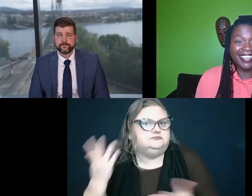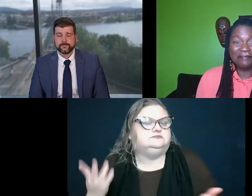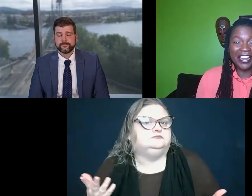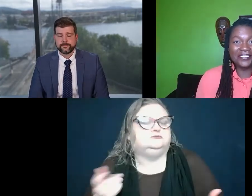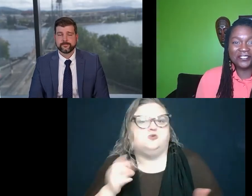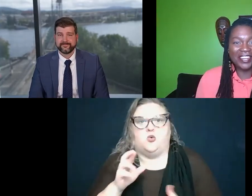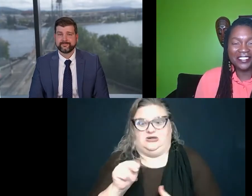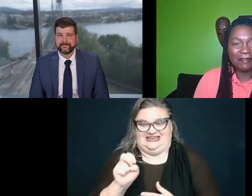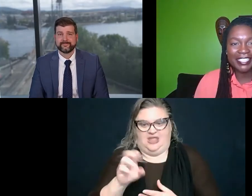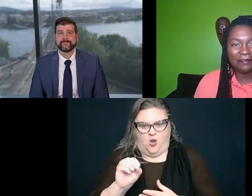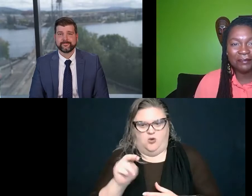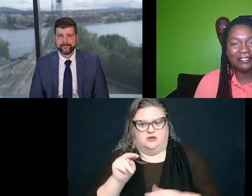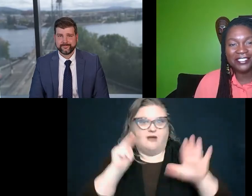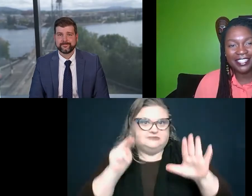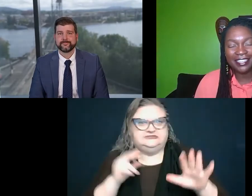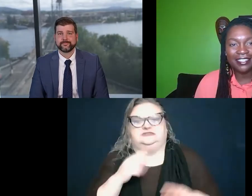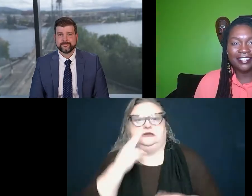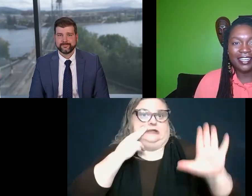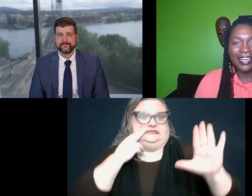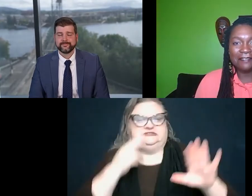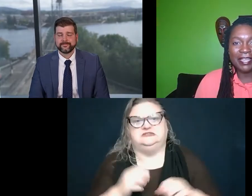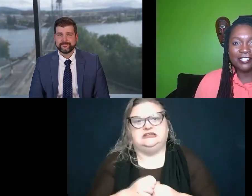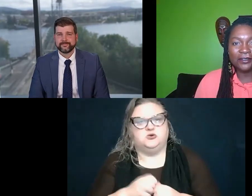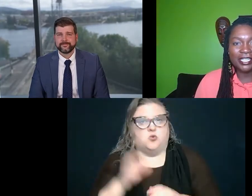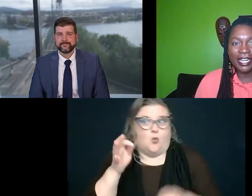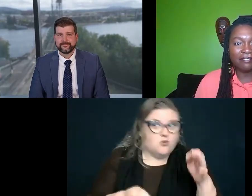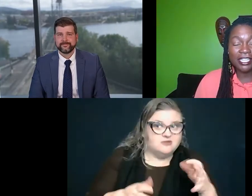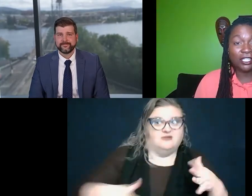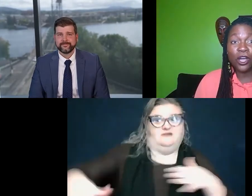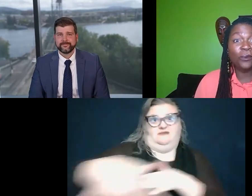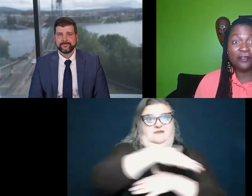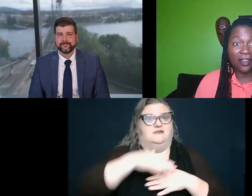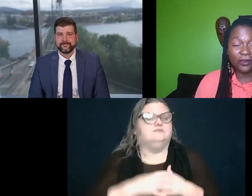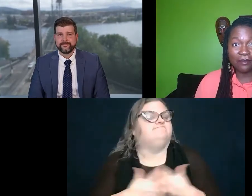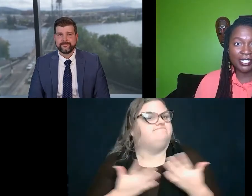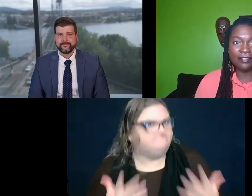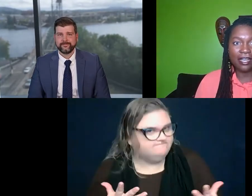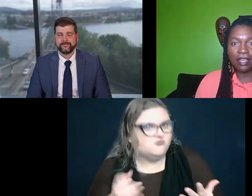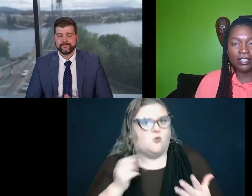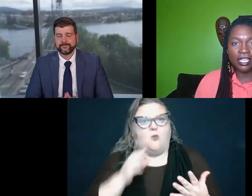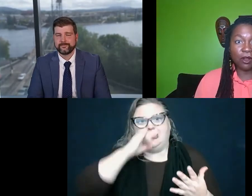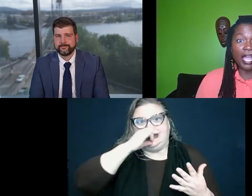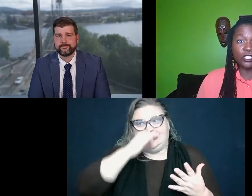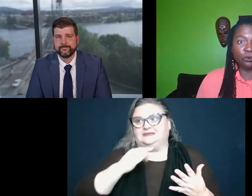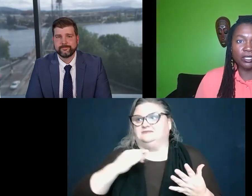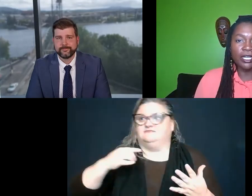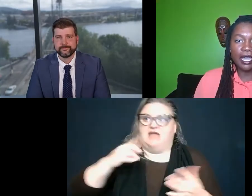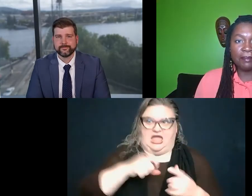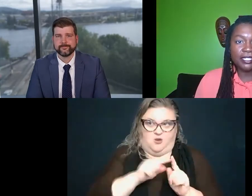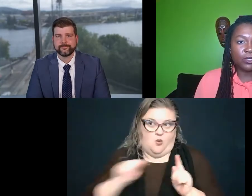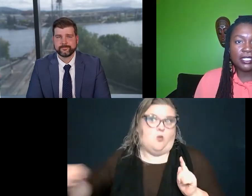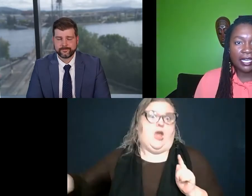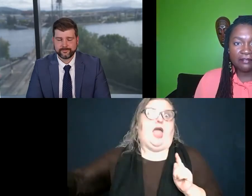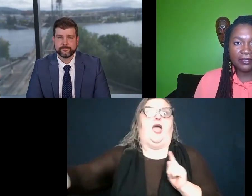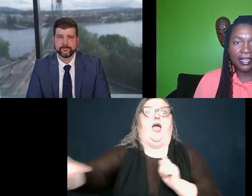court in Pioneer Square, smack dab in the middle of our city. And so as a kid, I'd have to take the long way around when I was downtown and having to keep our eyes